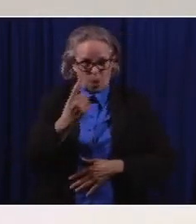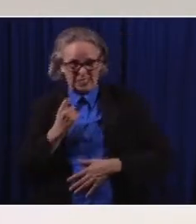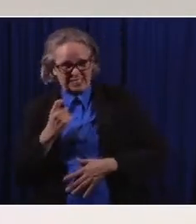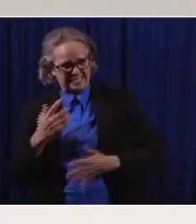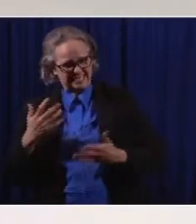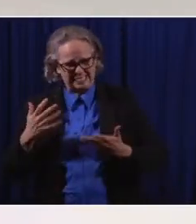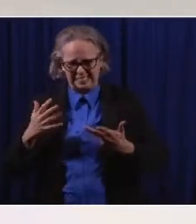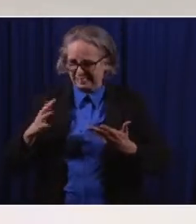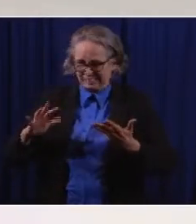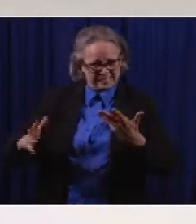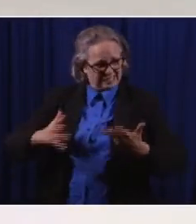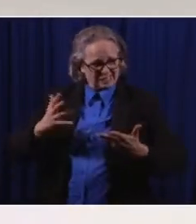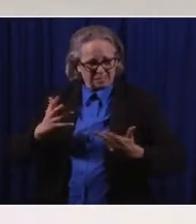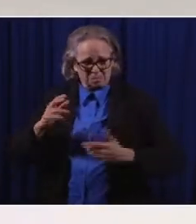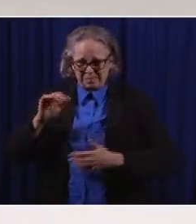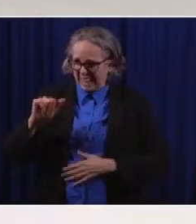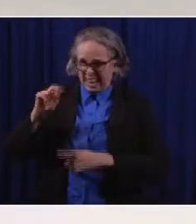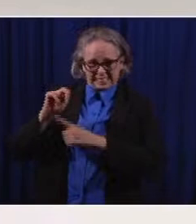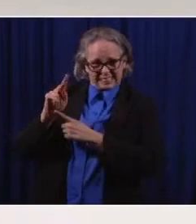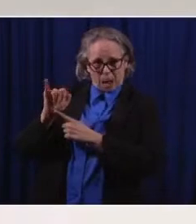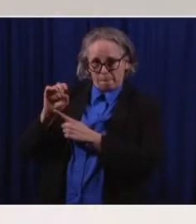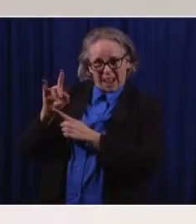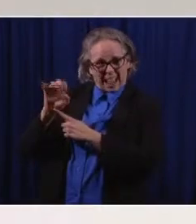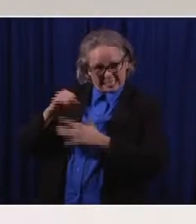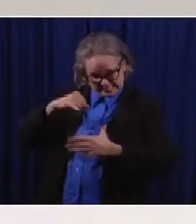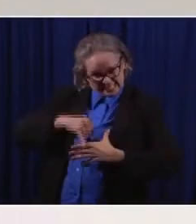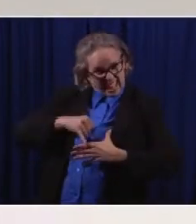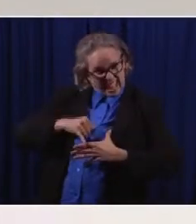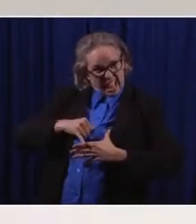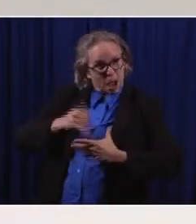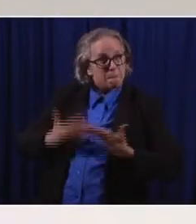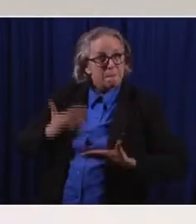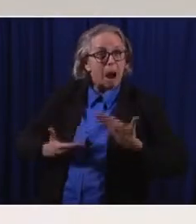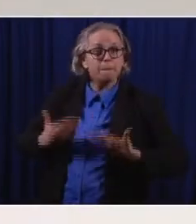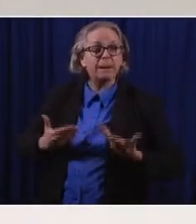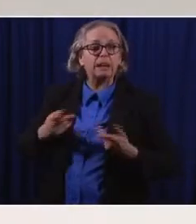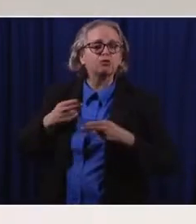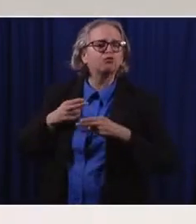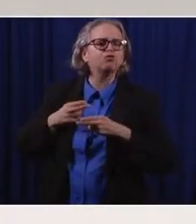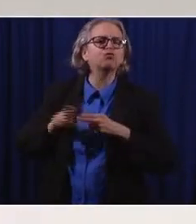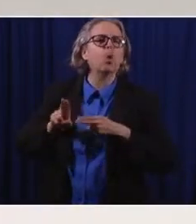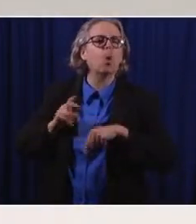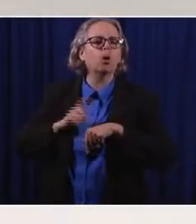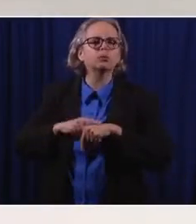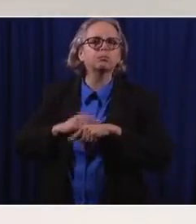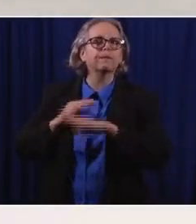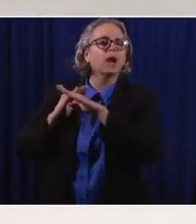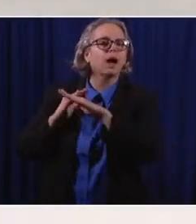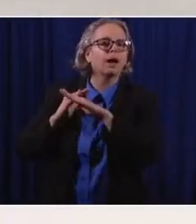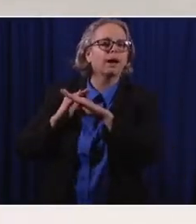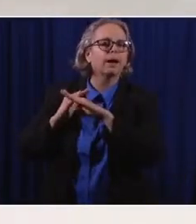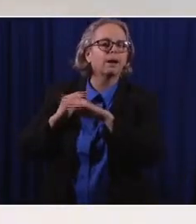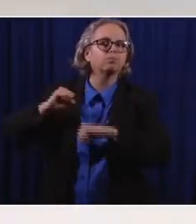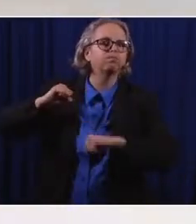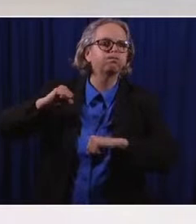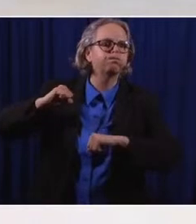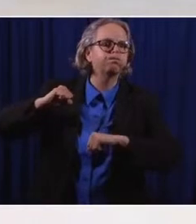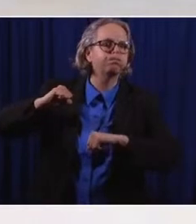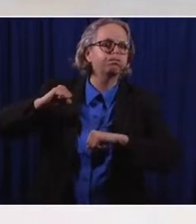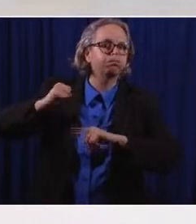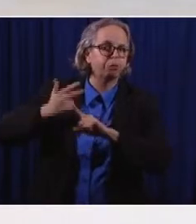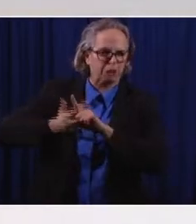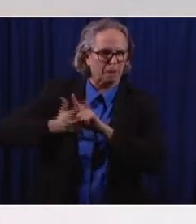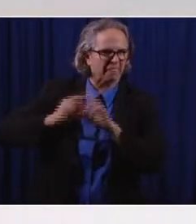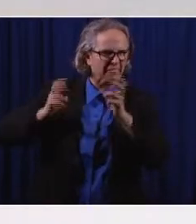protection, and epidemiologically, we don't see a lot of reinfection occurring in that 3-month window. So maybe there's some